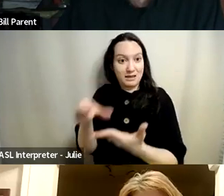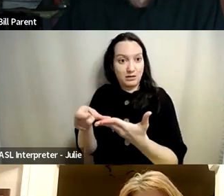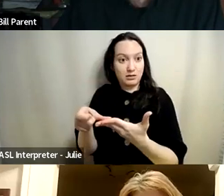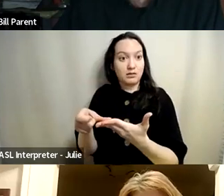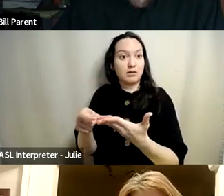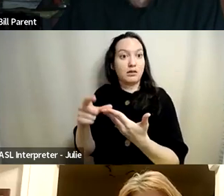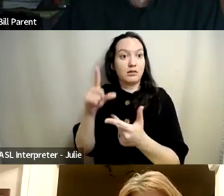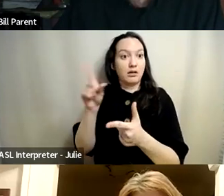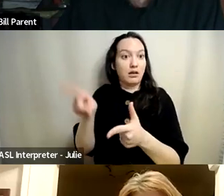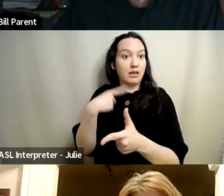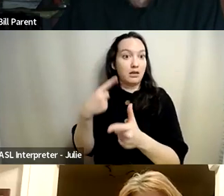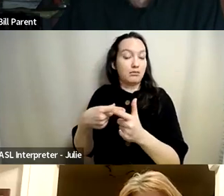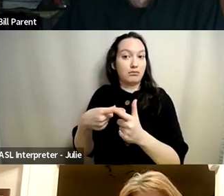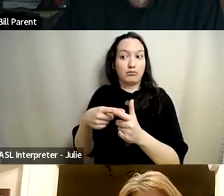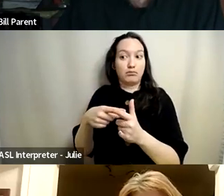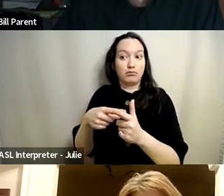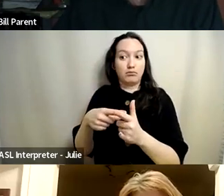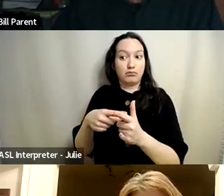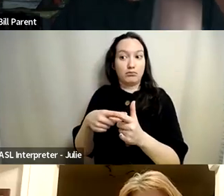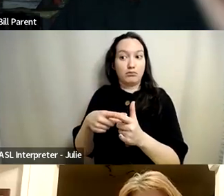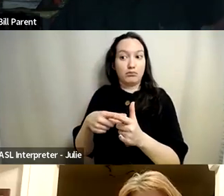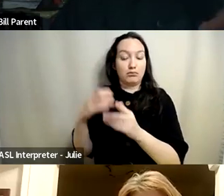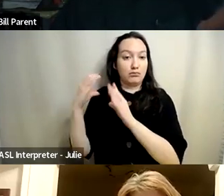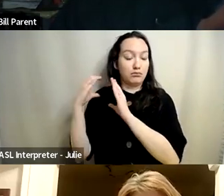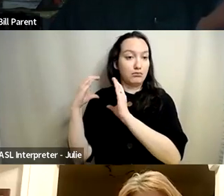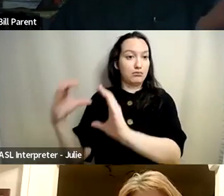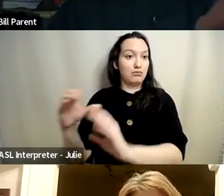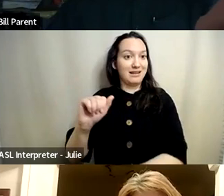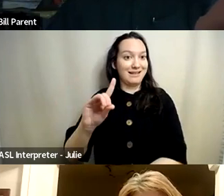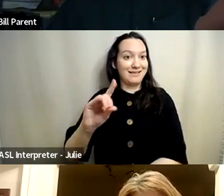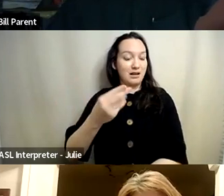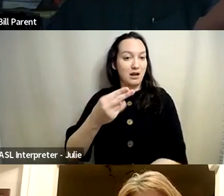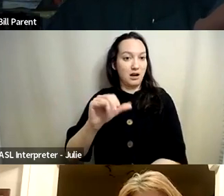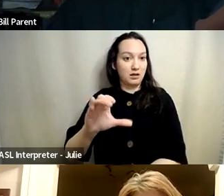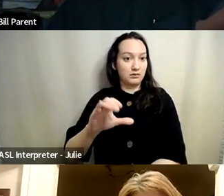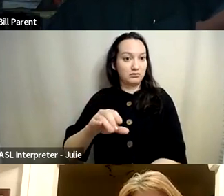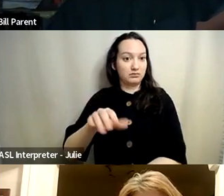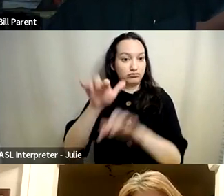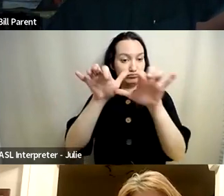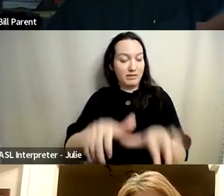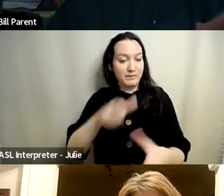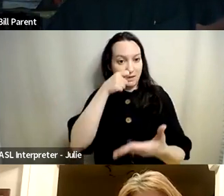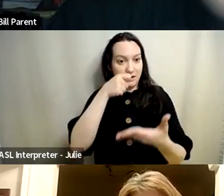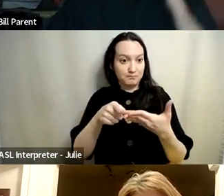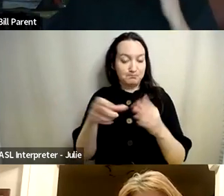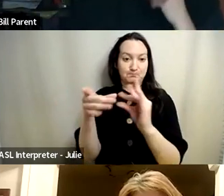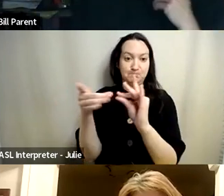delegate to the ad hoc the drafting of the letter, and basically